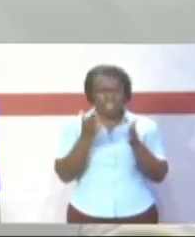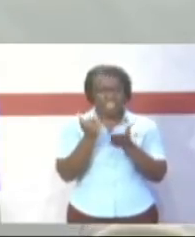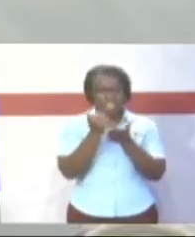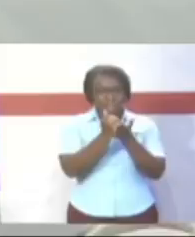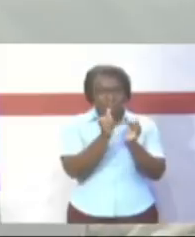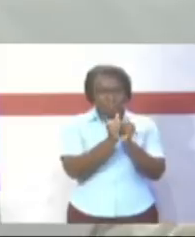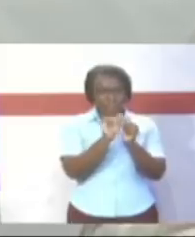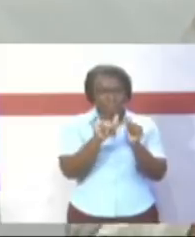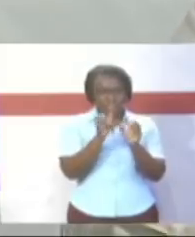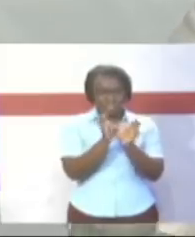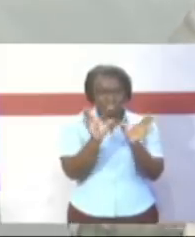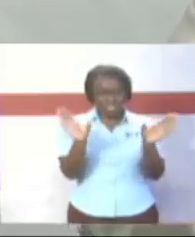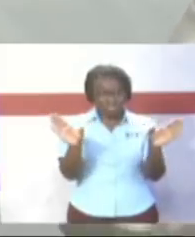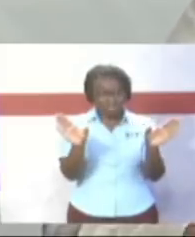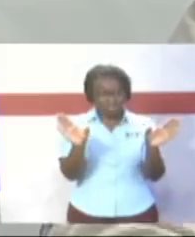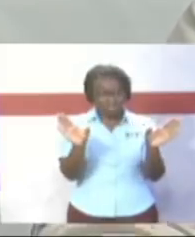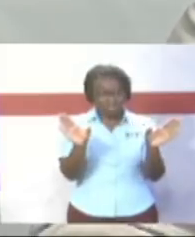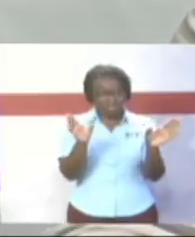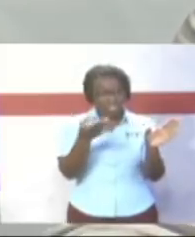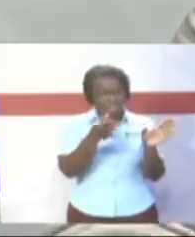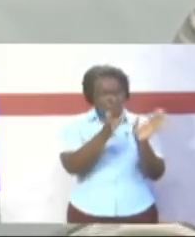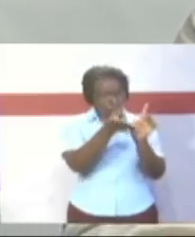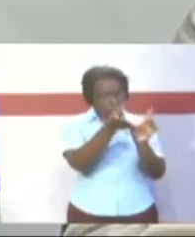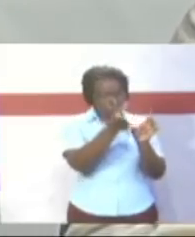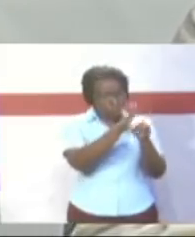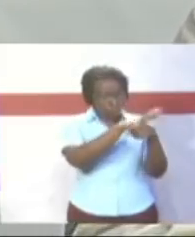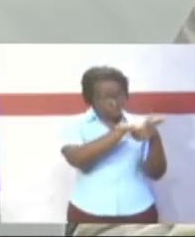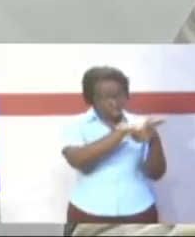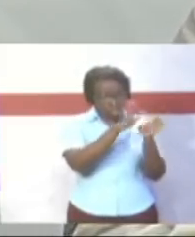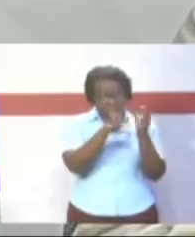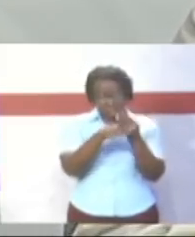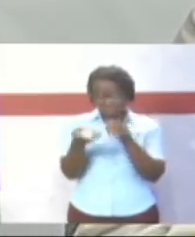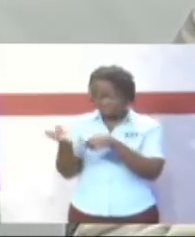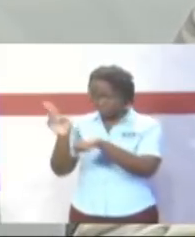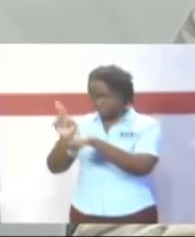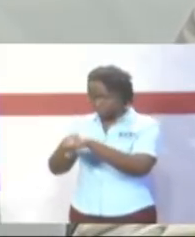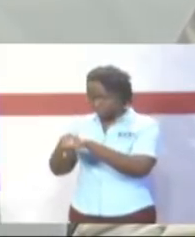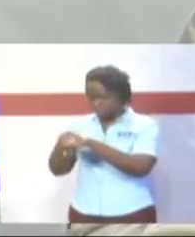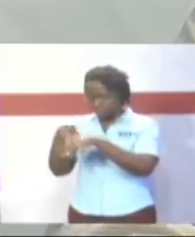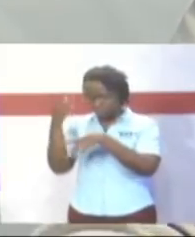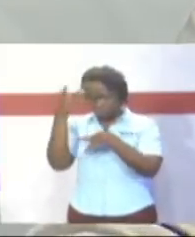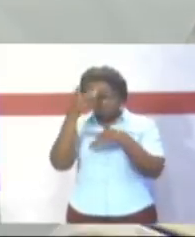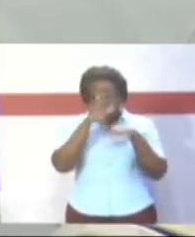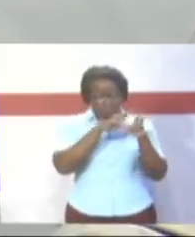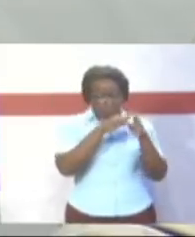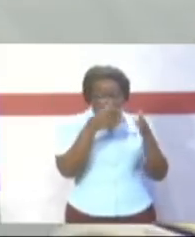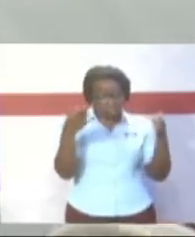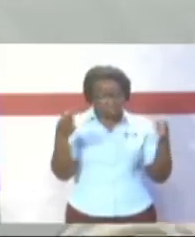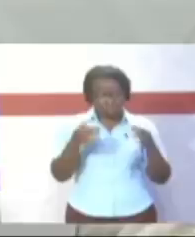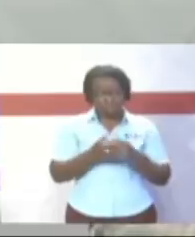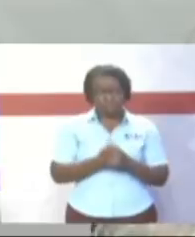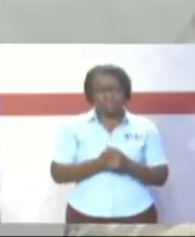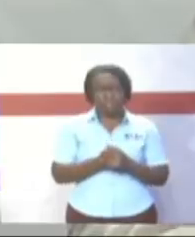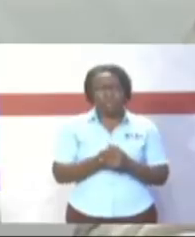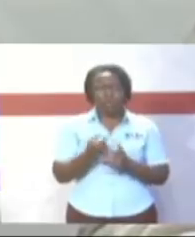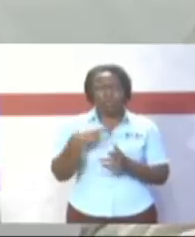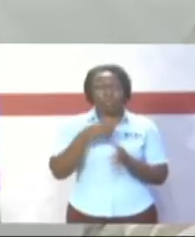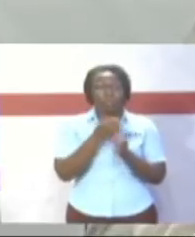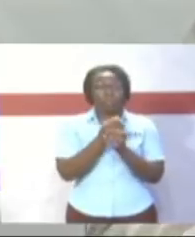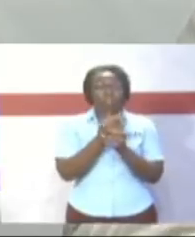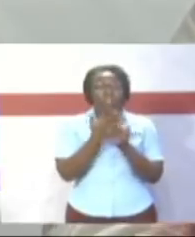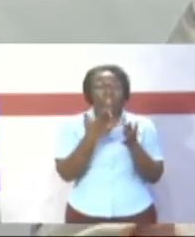that, acknowledging the increase in cases, we have provided an extra 16 ward